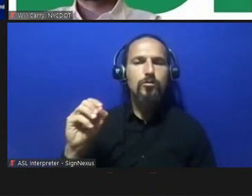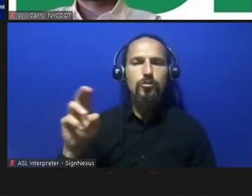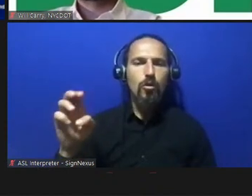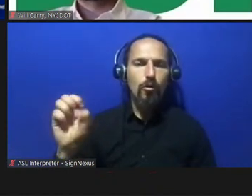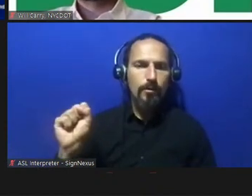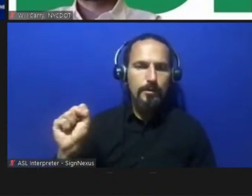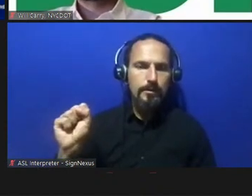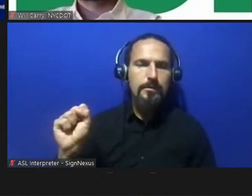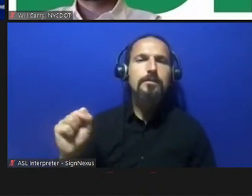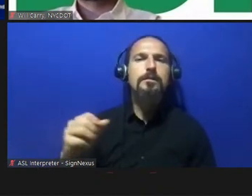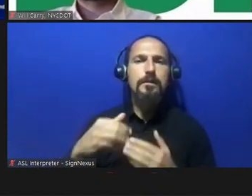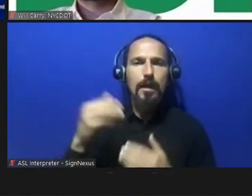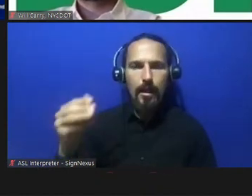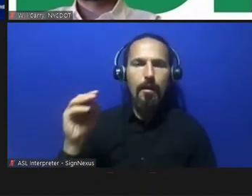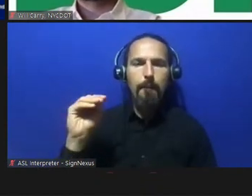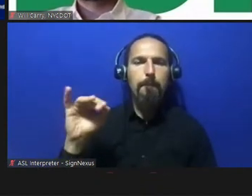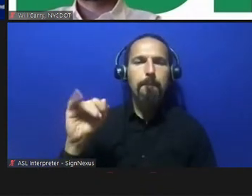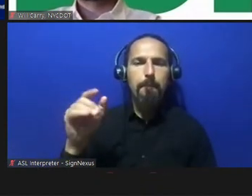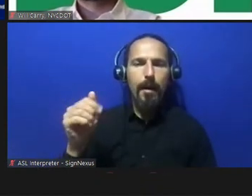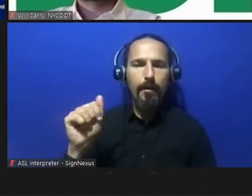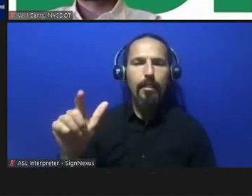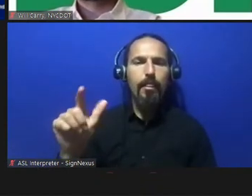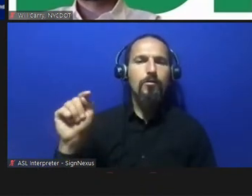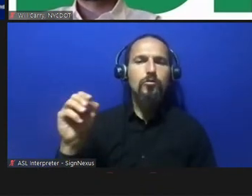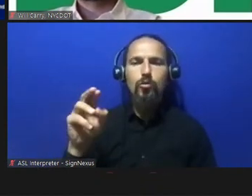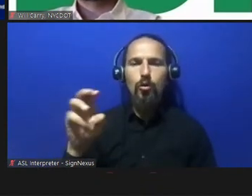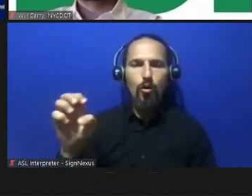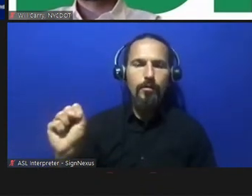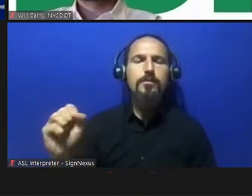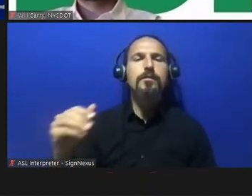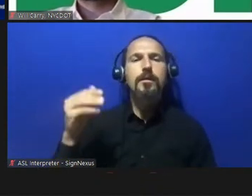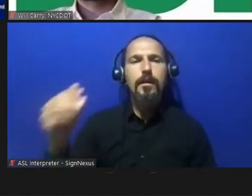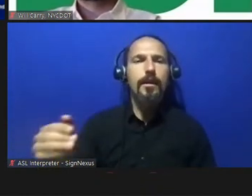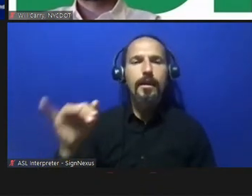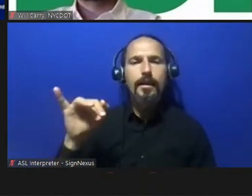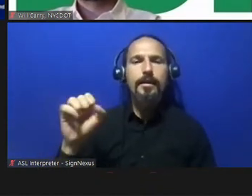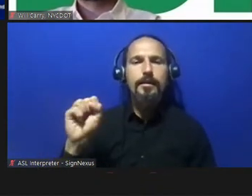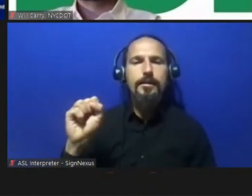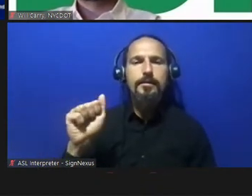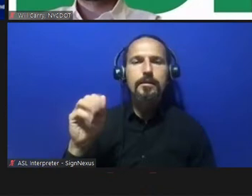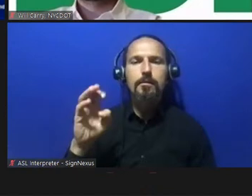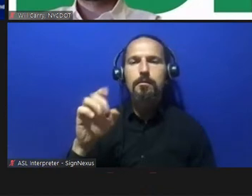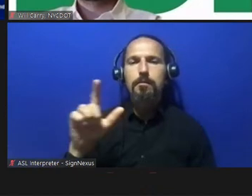the next speaker is michael torres followed by isabel hernandez